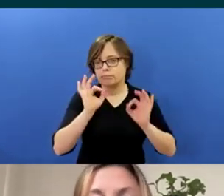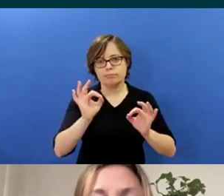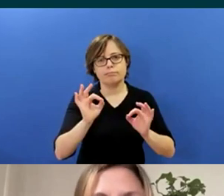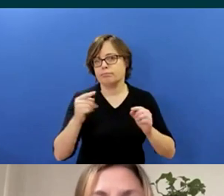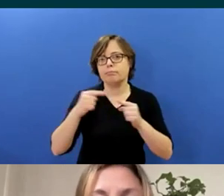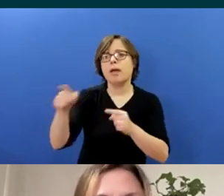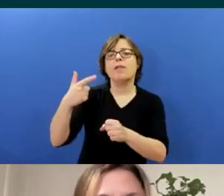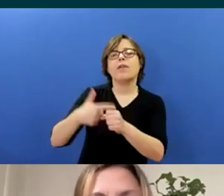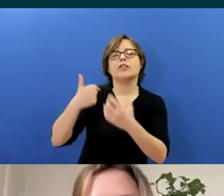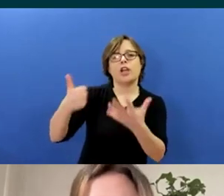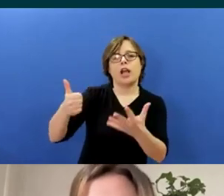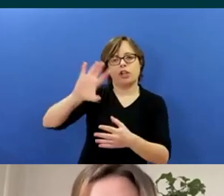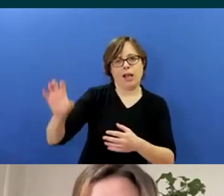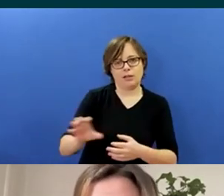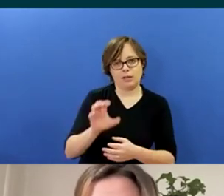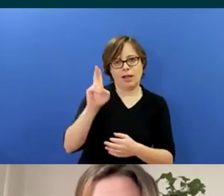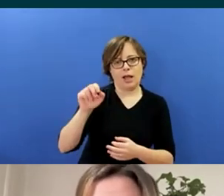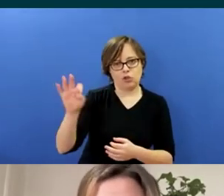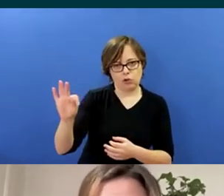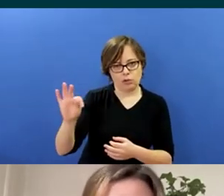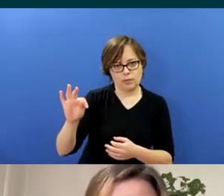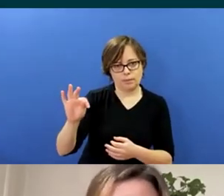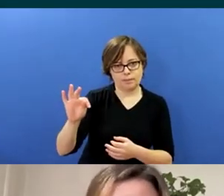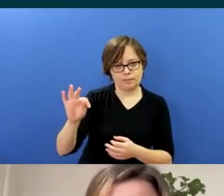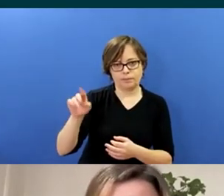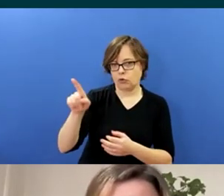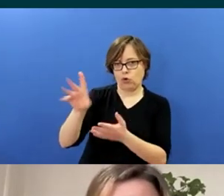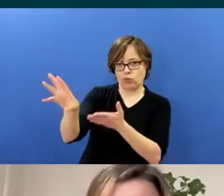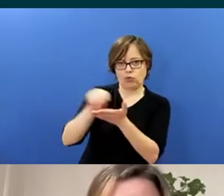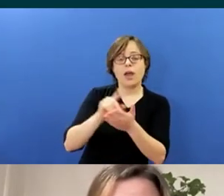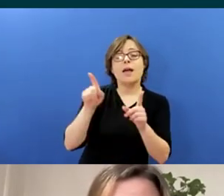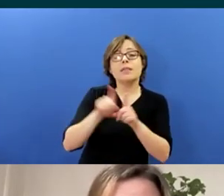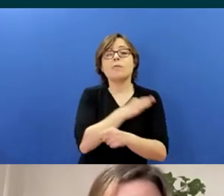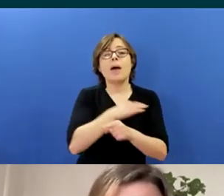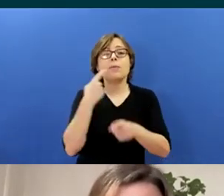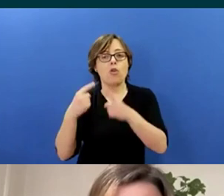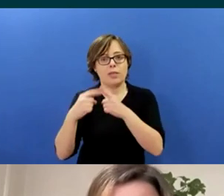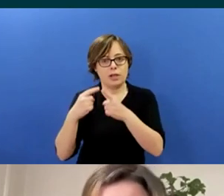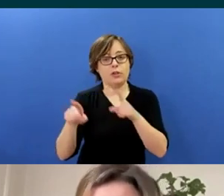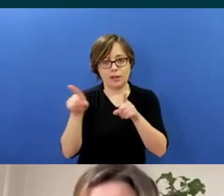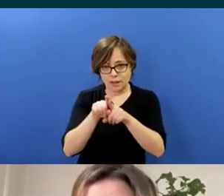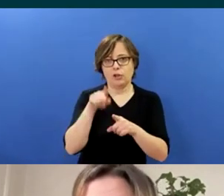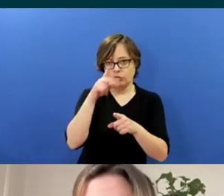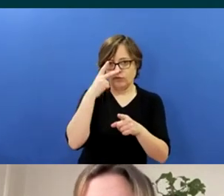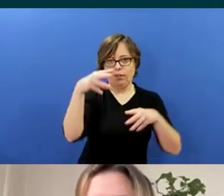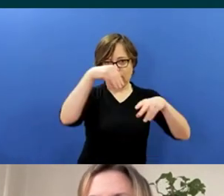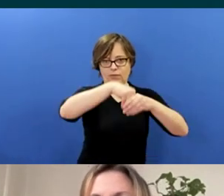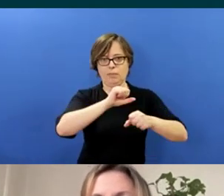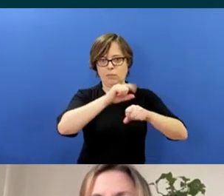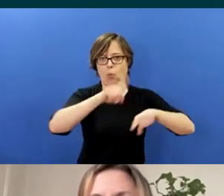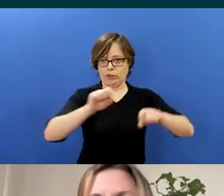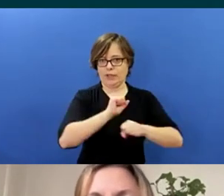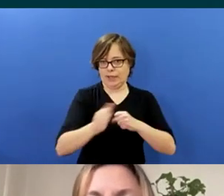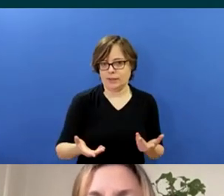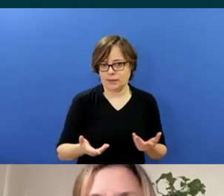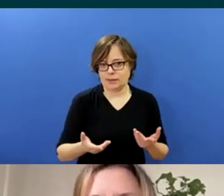the diversity of political parties. Indeed, you can look at it like this. Our